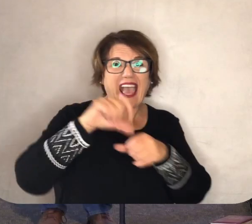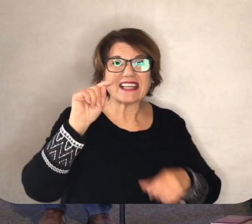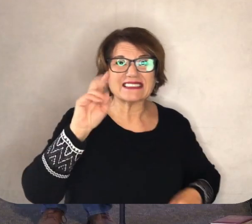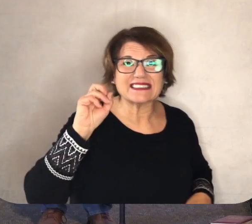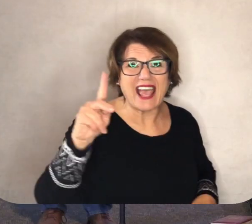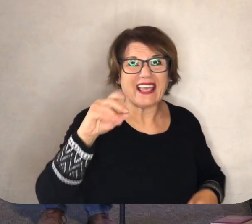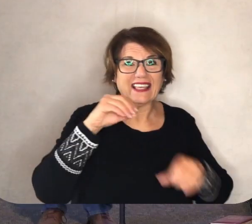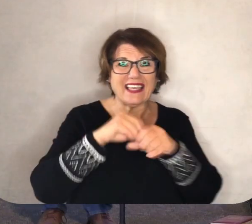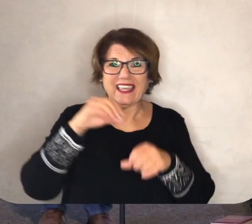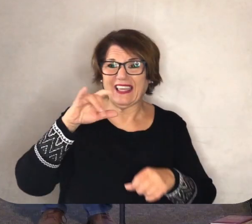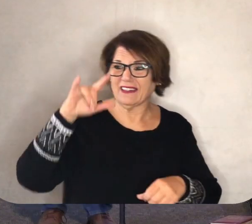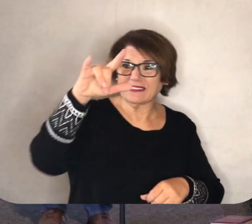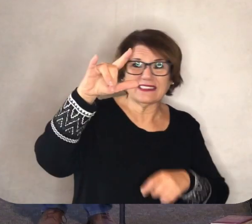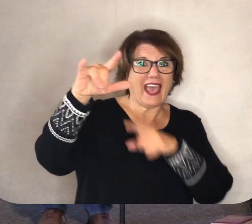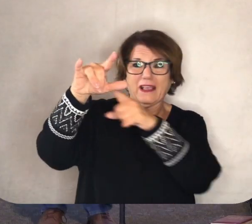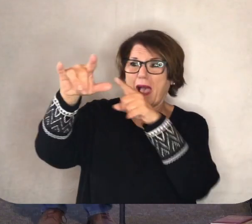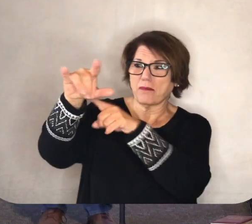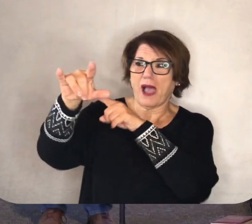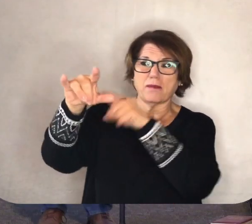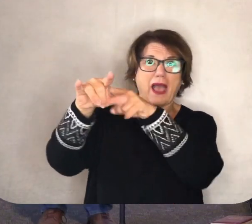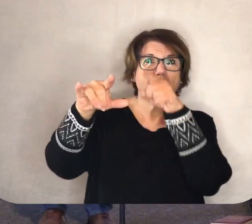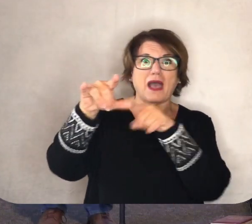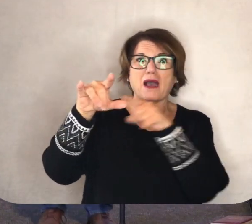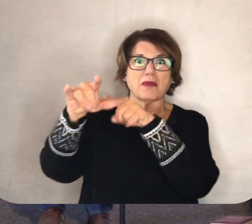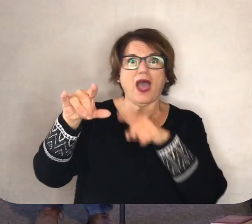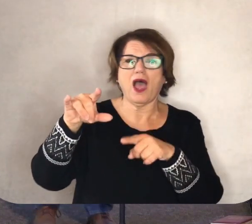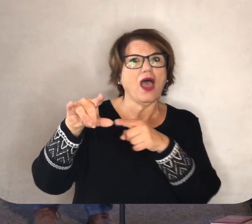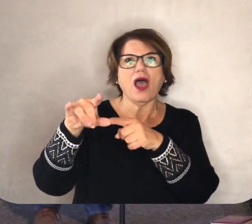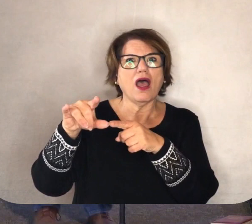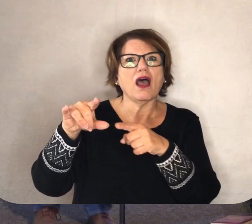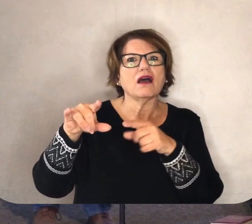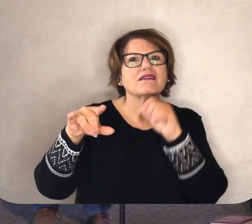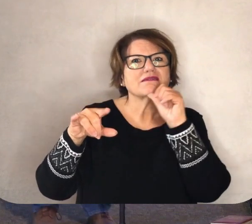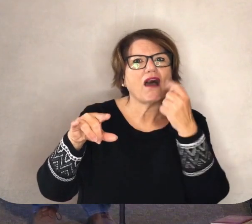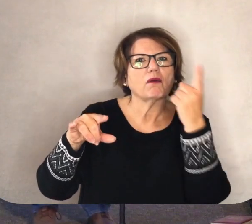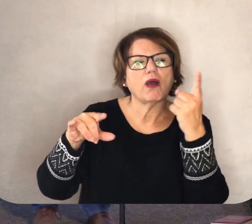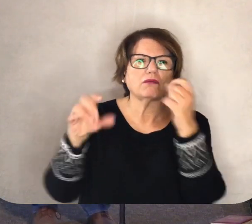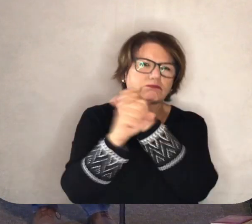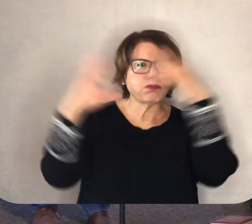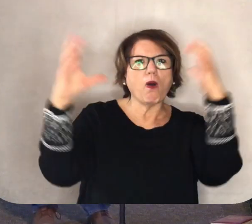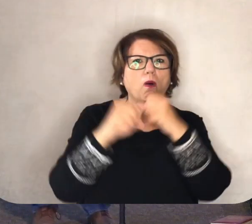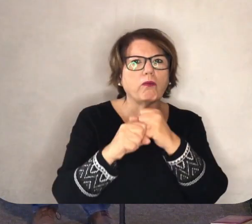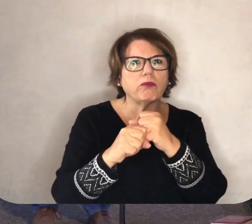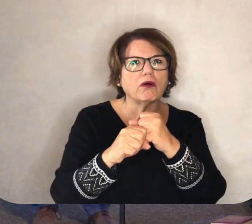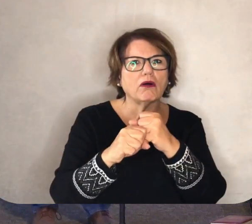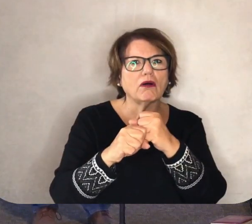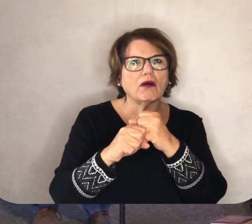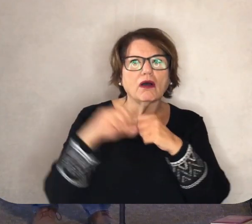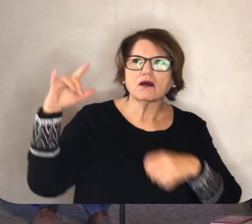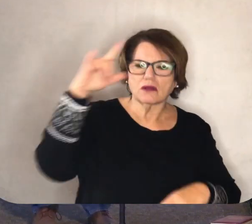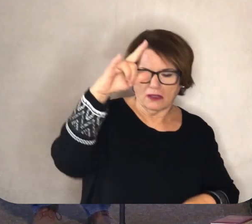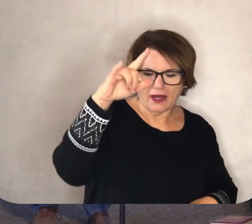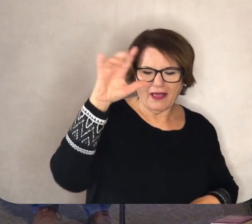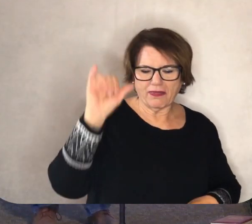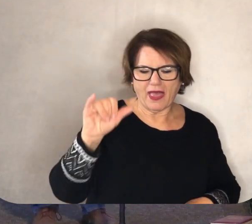11 unexploded shells where just one was enough to blast us out of the sky. It was as if the seas